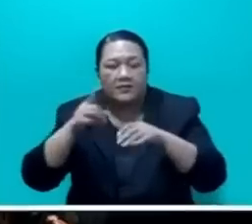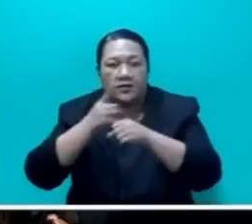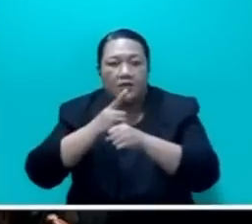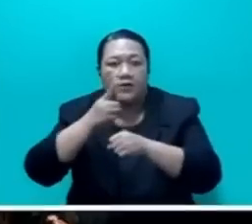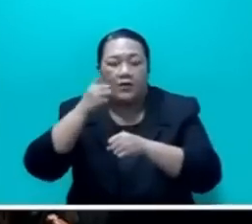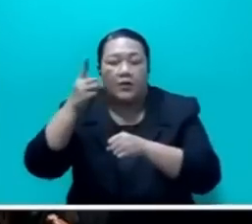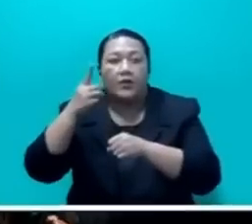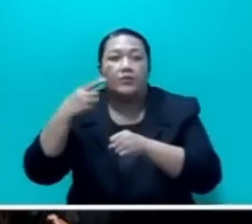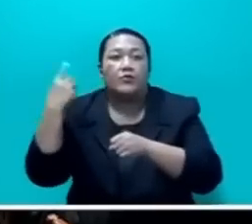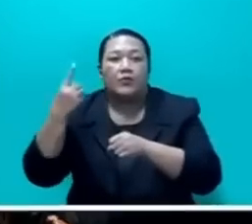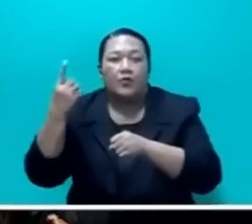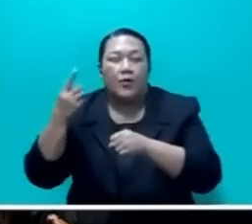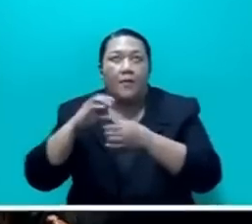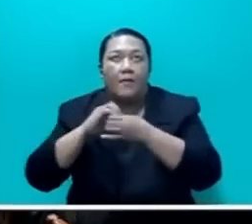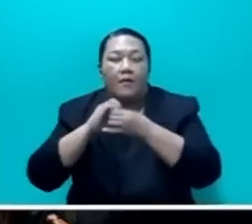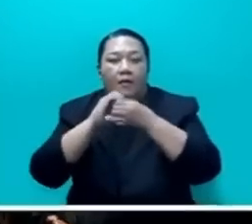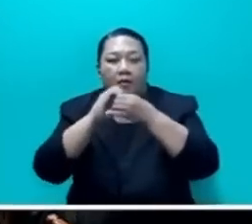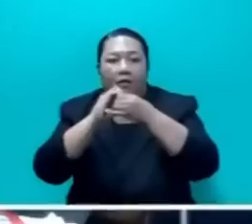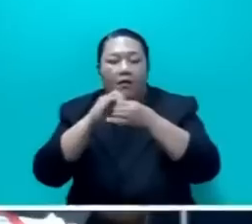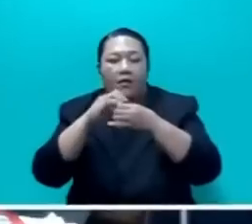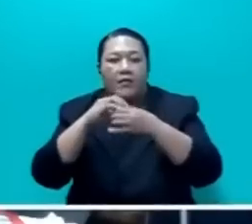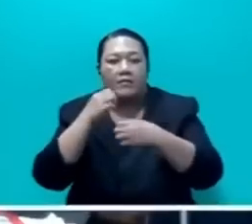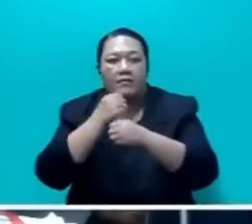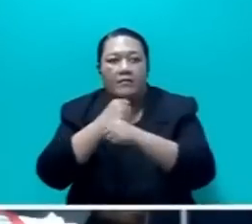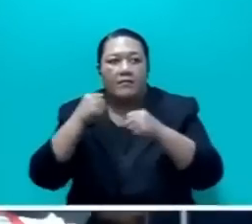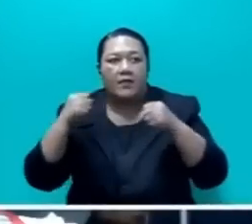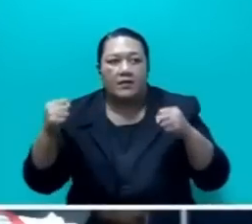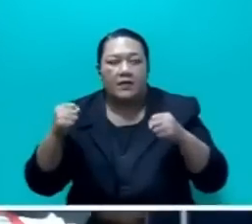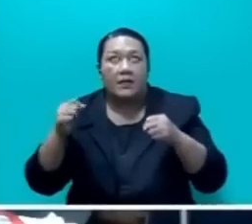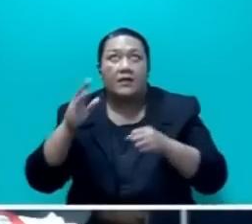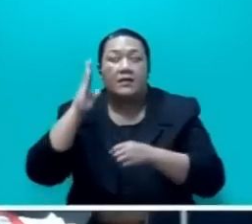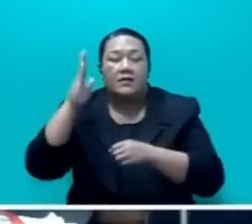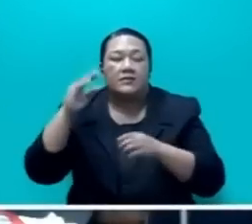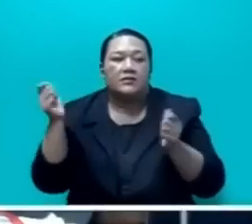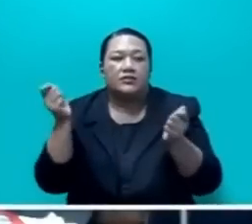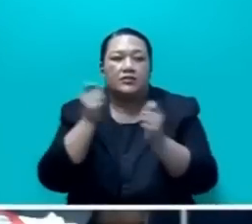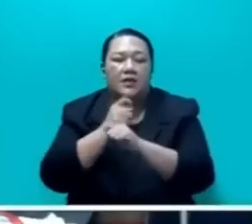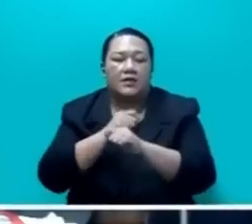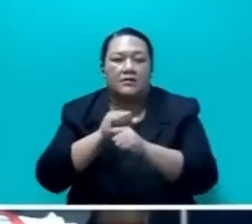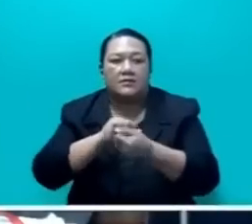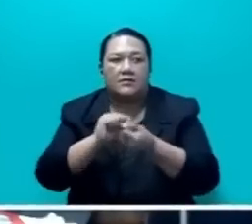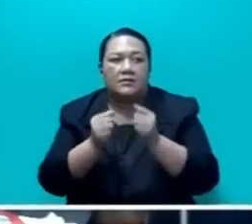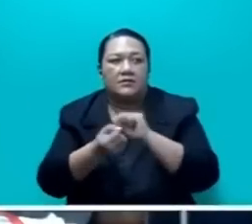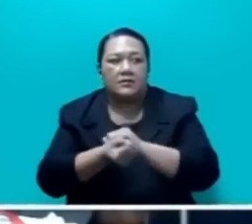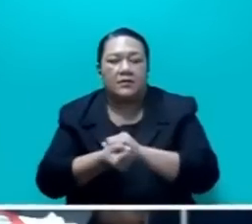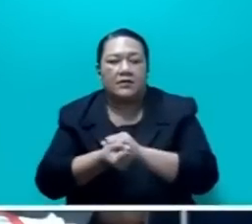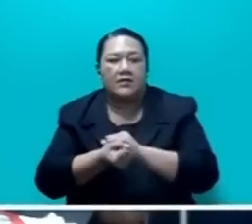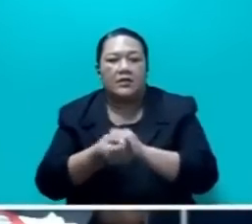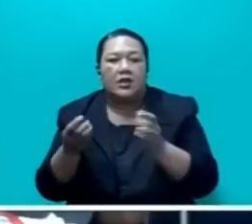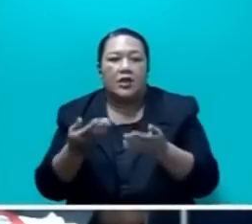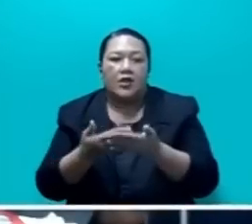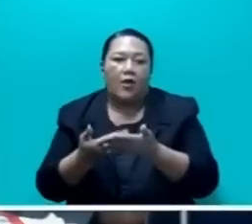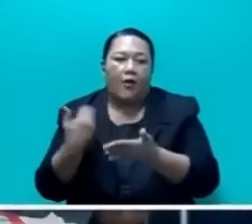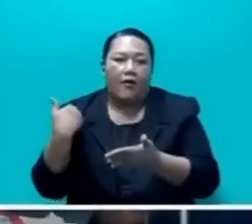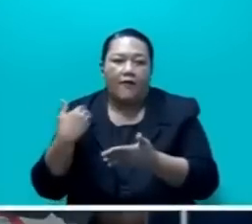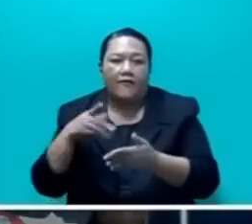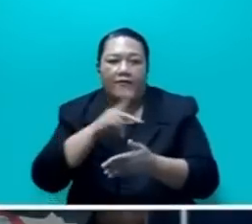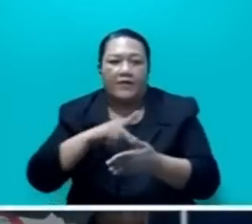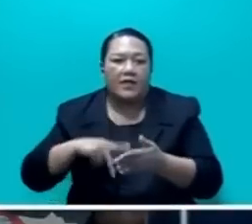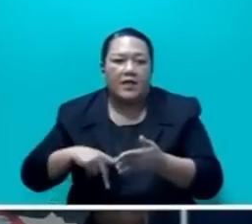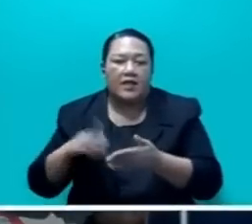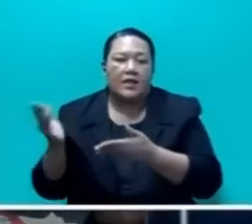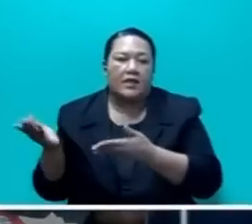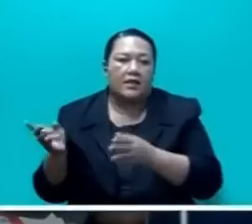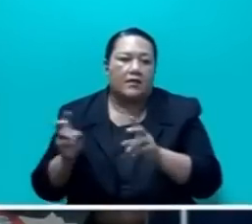and might. He changed times and seasons. He removes kings and set up kings. He gives wisdom to the wise